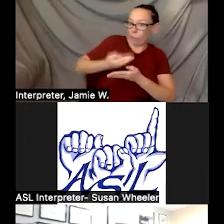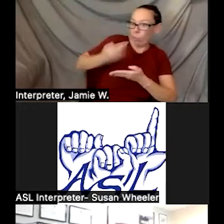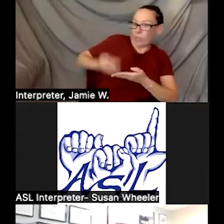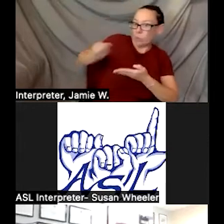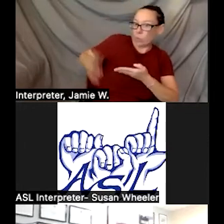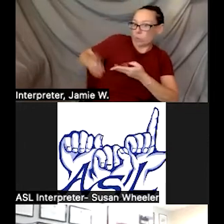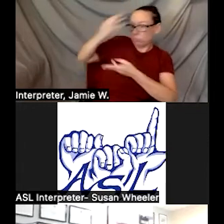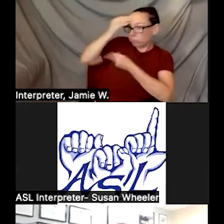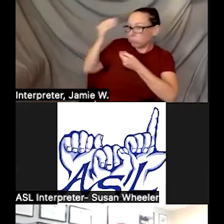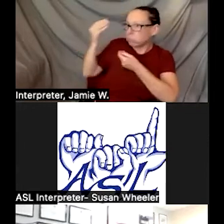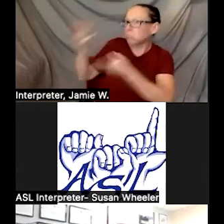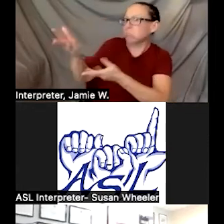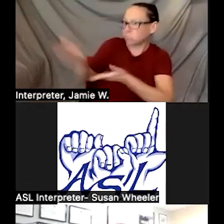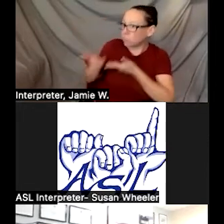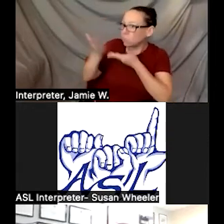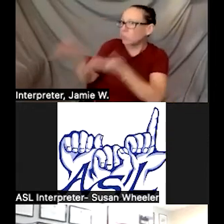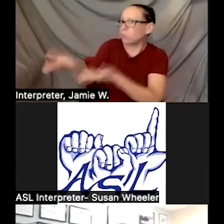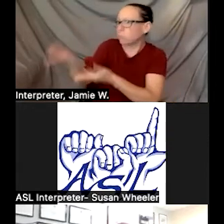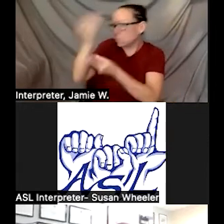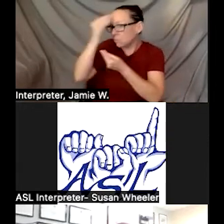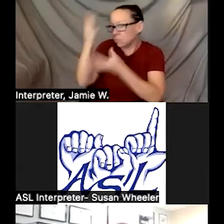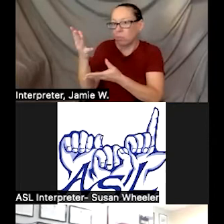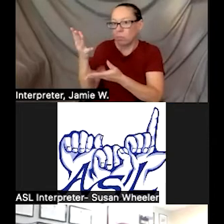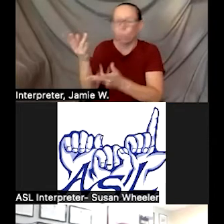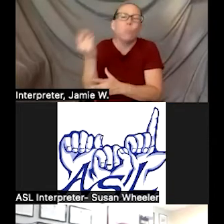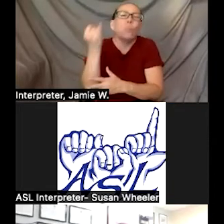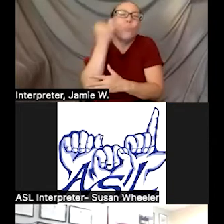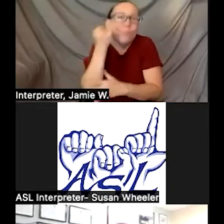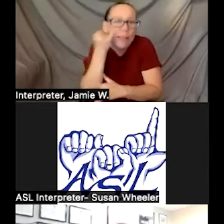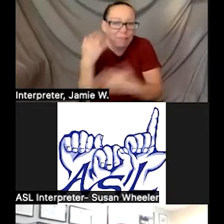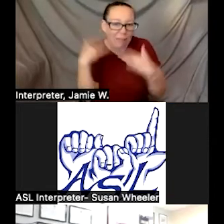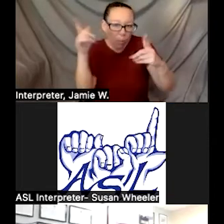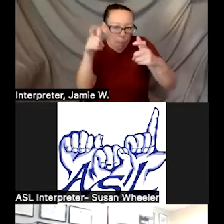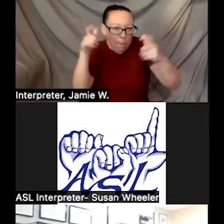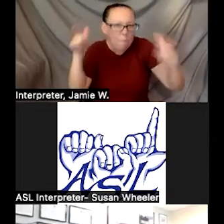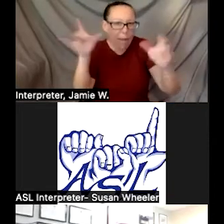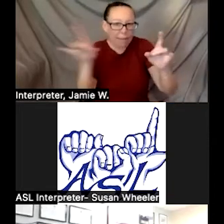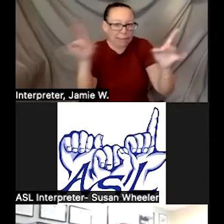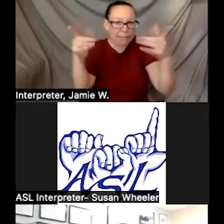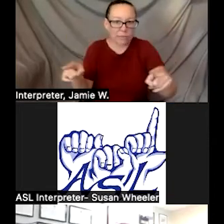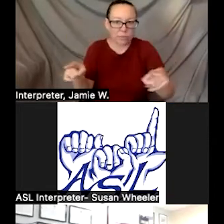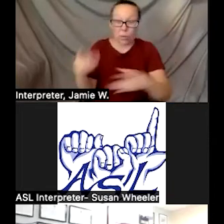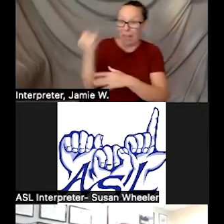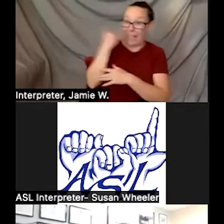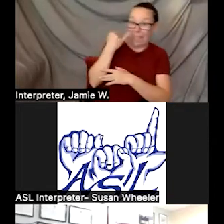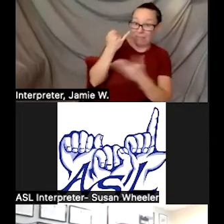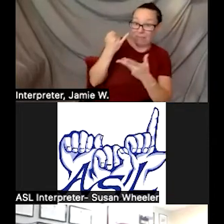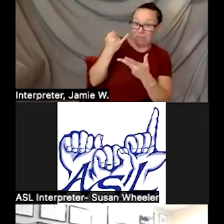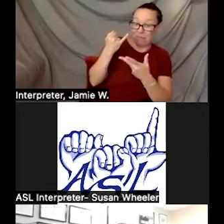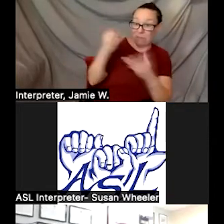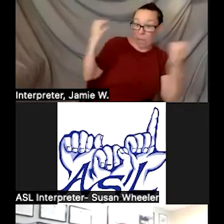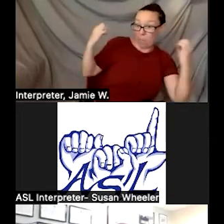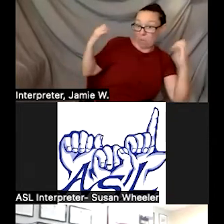like fire or police in the event of a large-scale disaster. If they can't get into those communities and check on them. I know